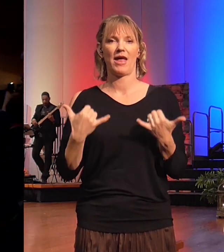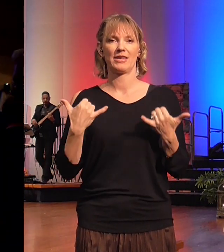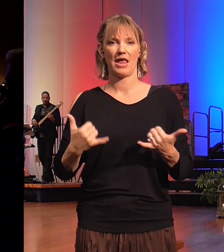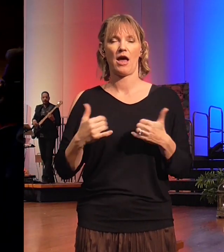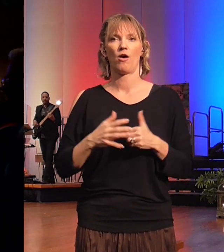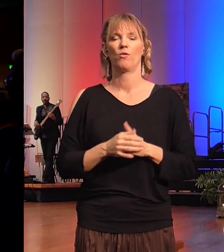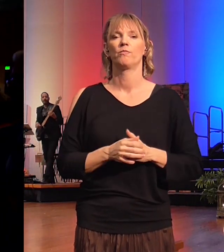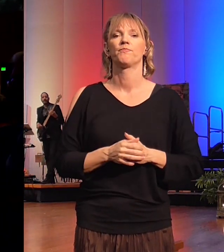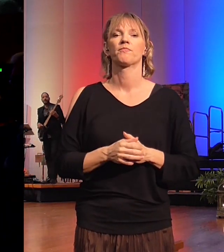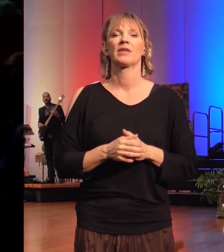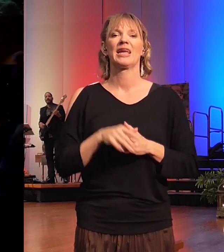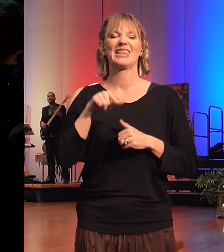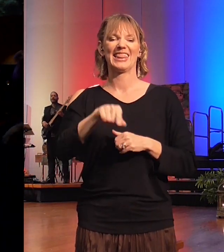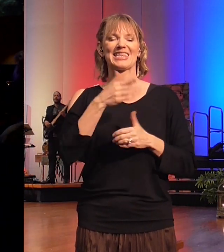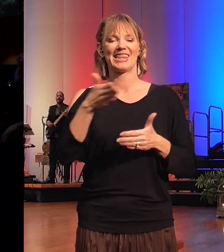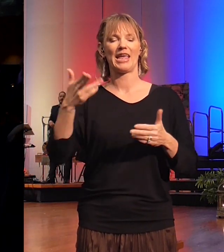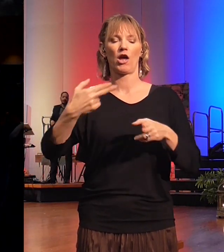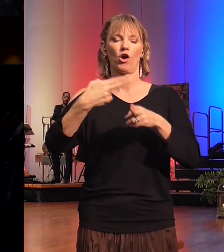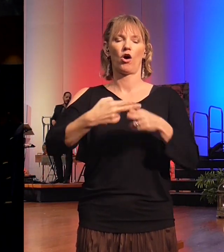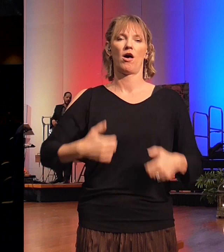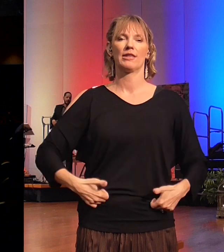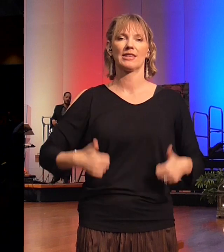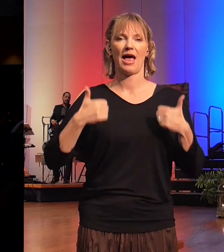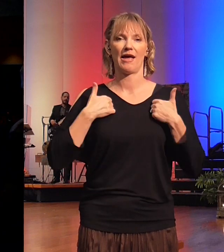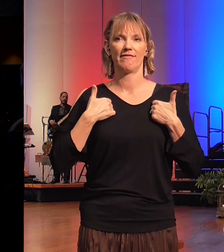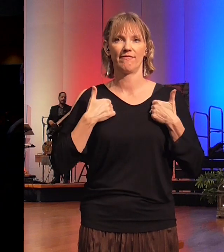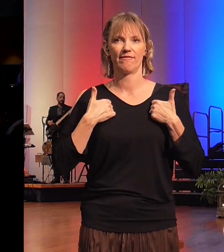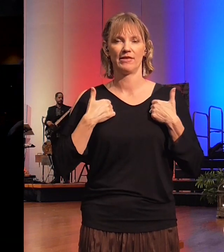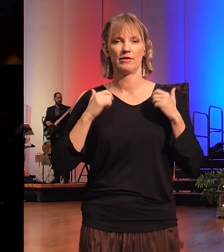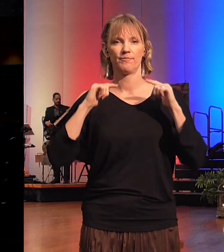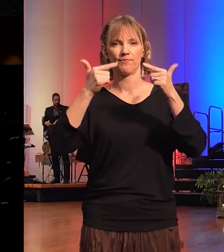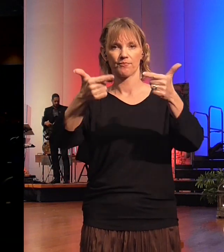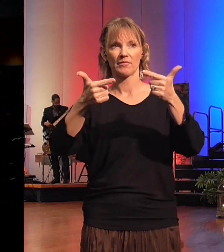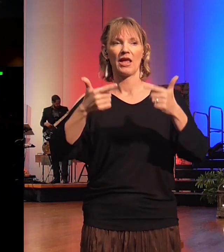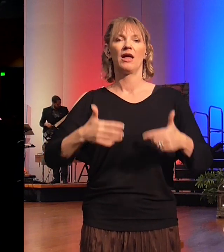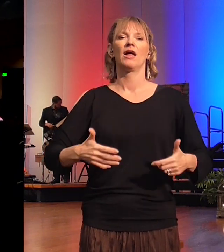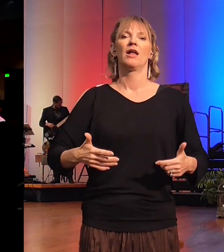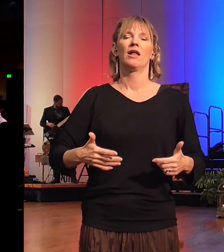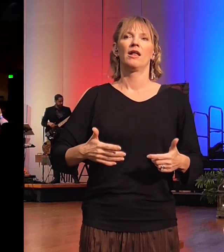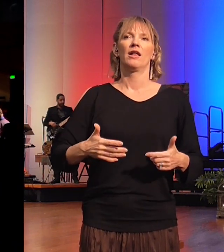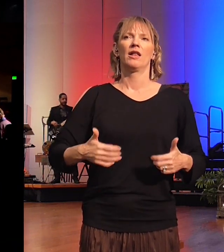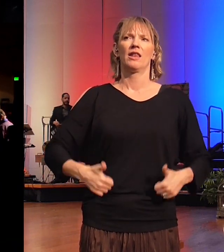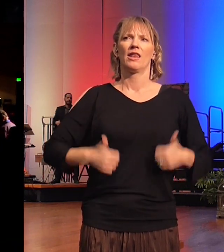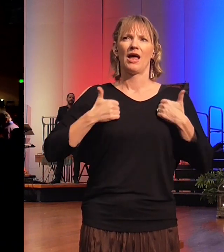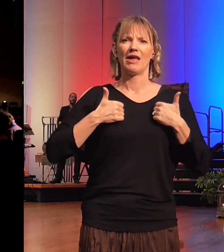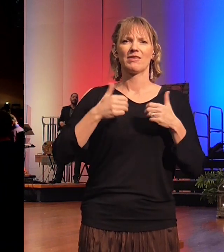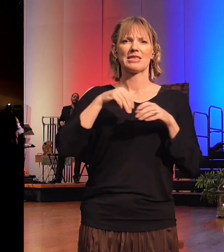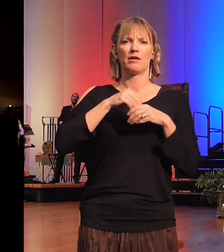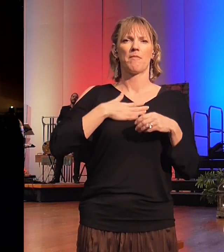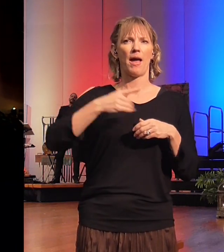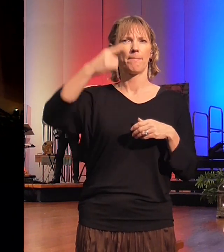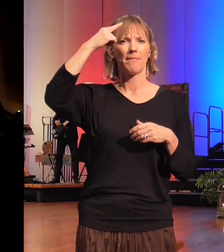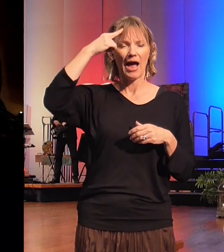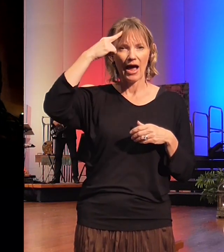It is this thing called life. Life is in my mind, body, and all that I do.